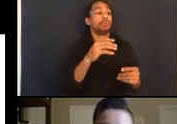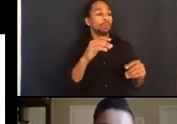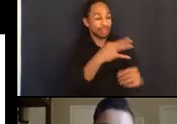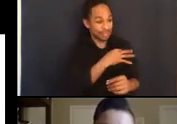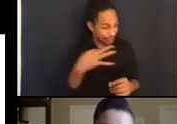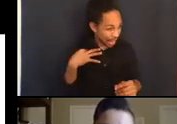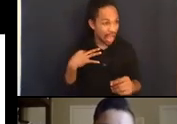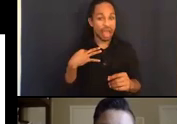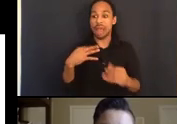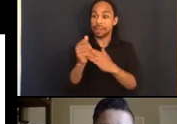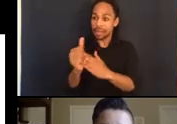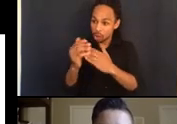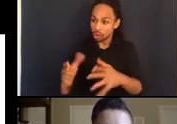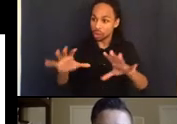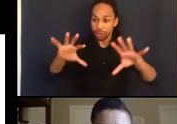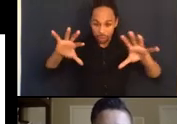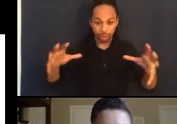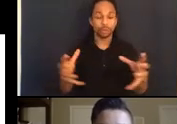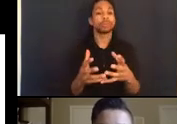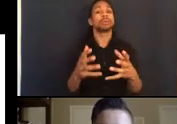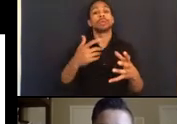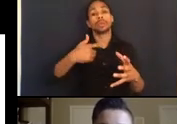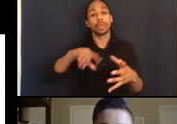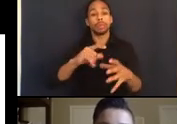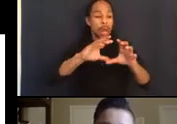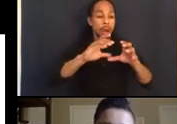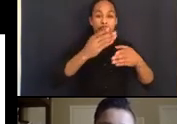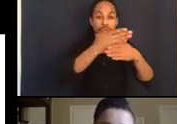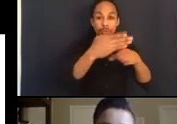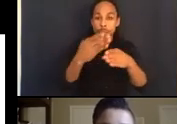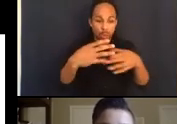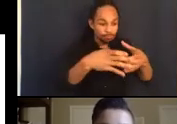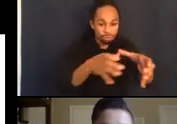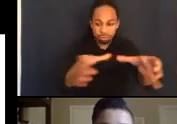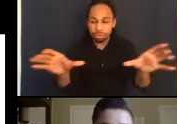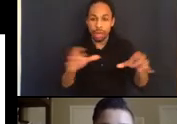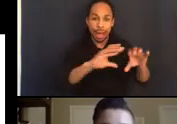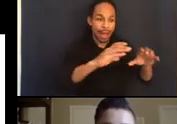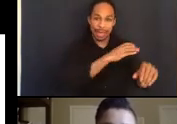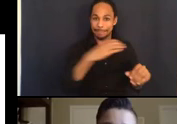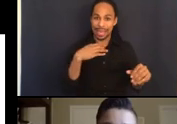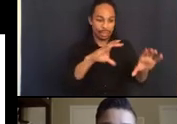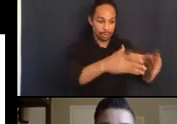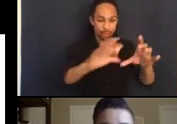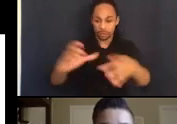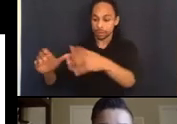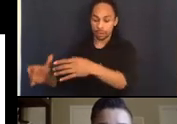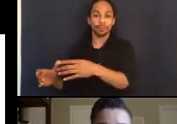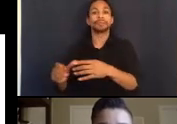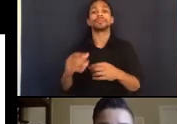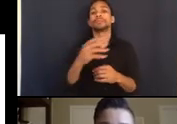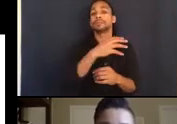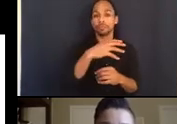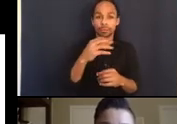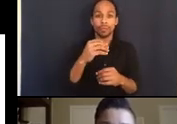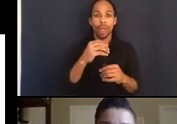our residents have been working to form ourselves into several committees based on our unique skill sets and our interests to address the multiple needs